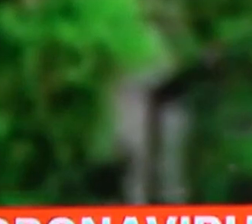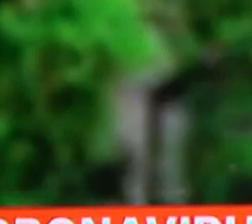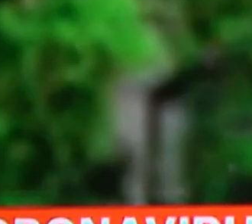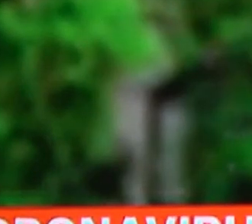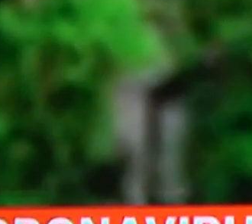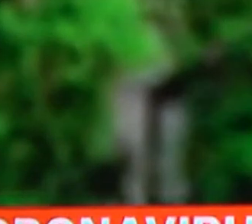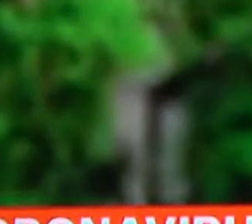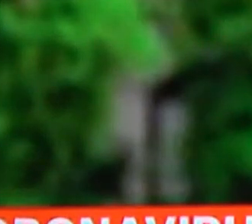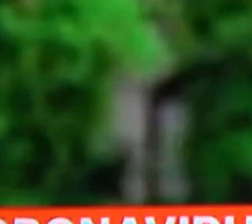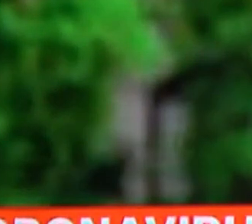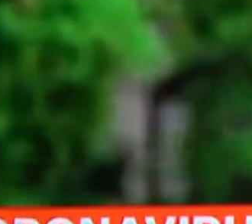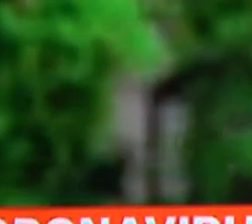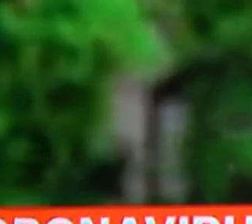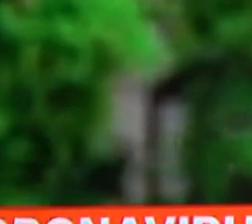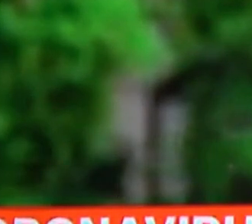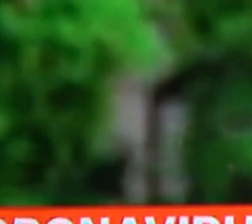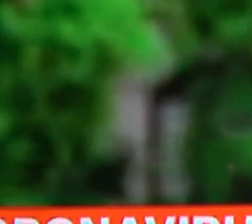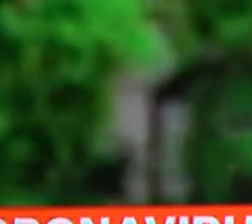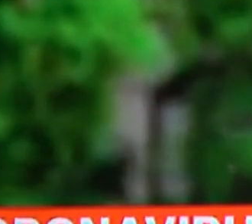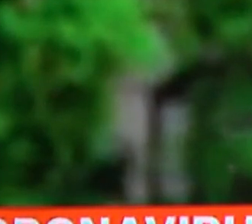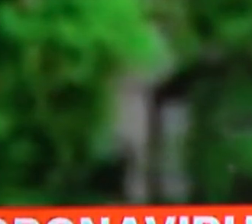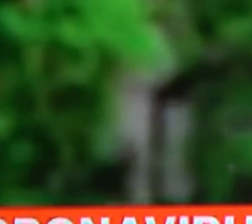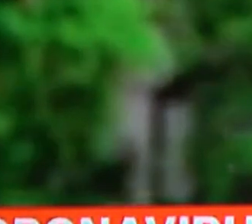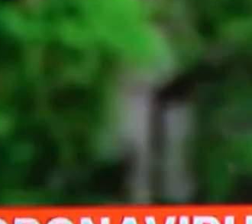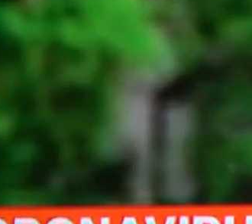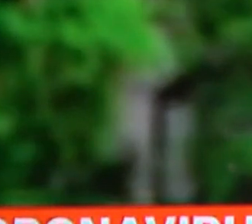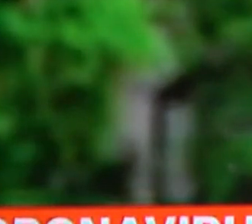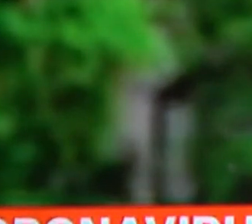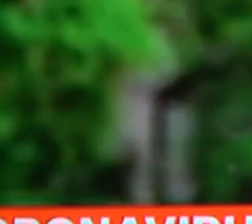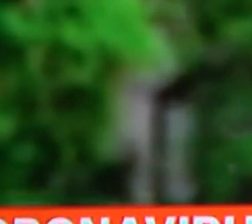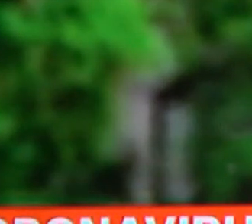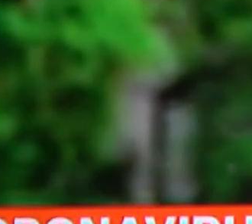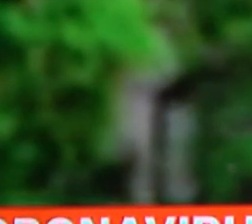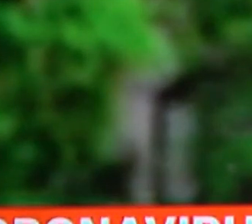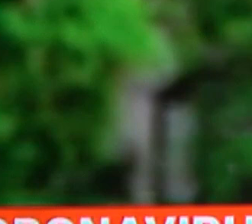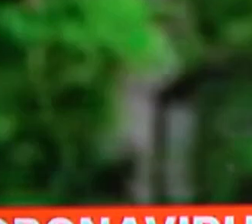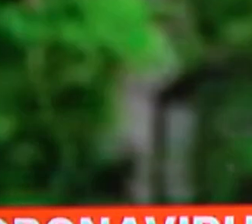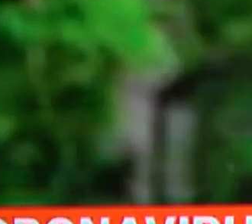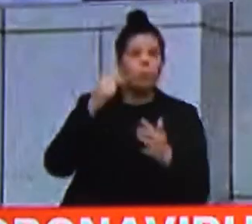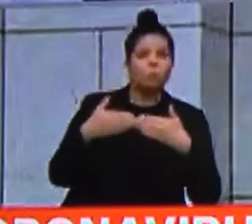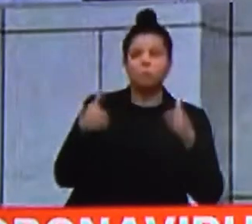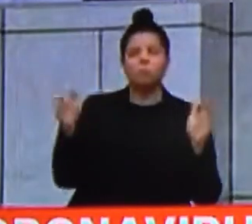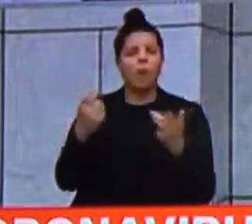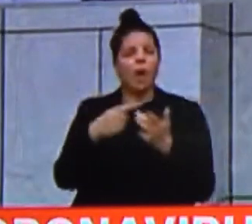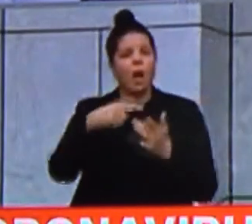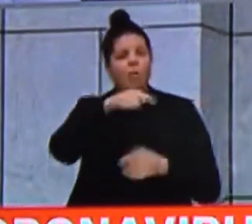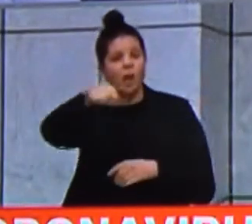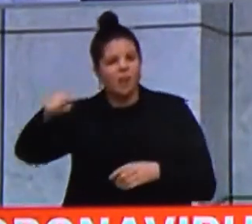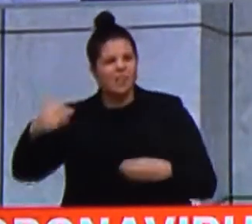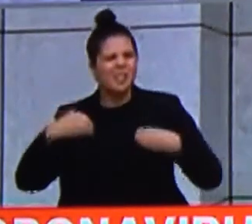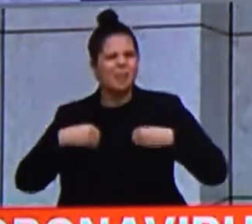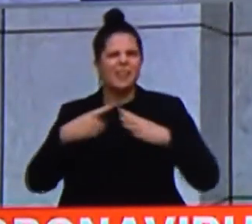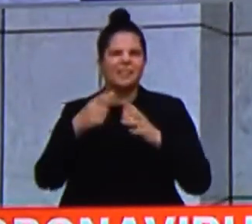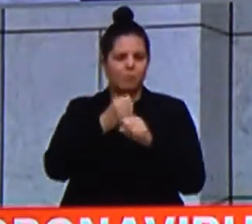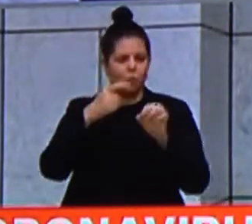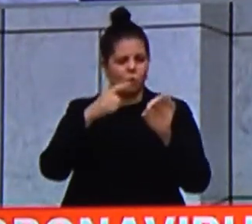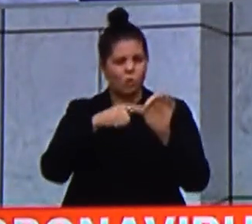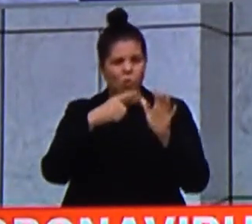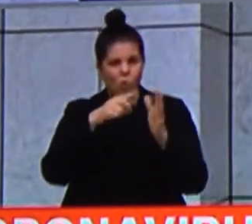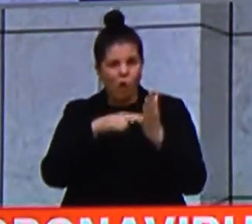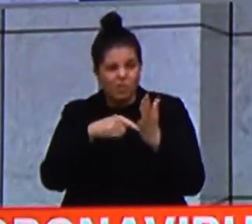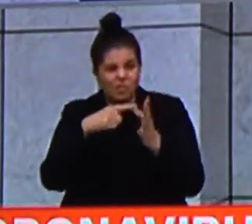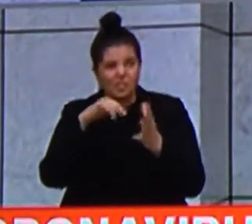the movement towards whole of population telehealth. From tomorrow morning, if you're a patient, you'll be able to reach out to